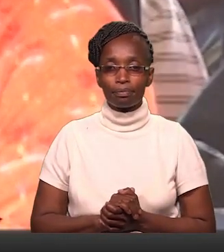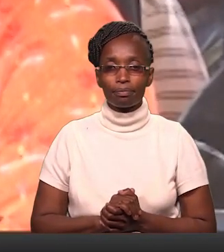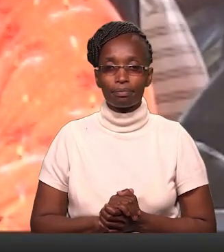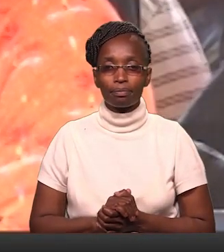uduko tv